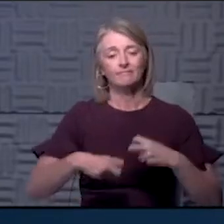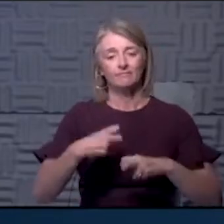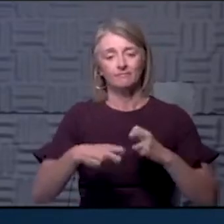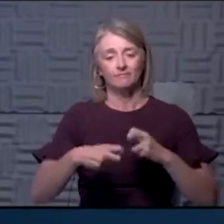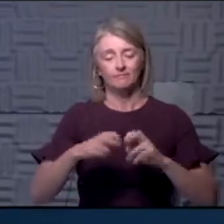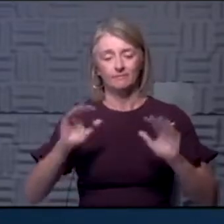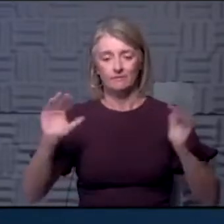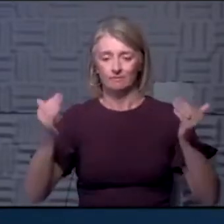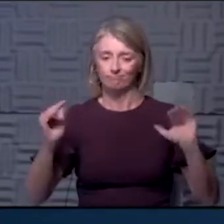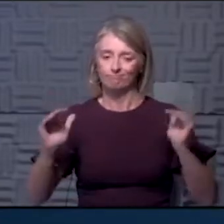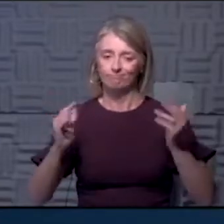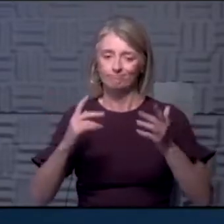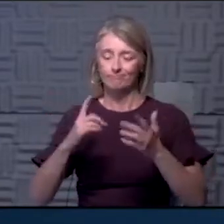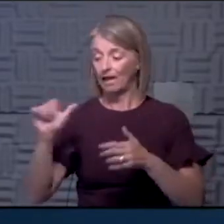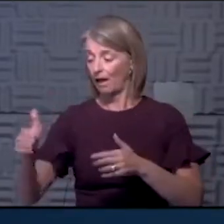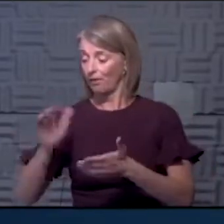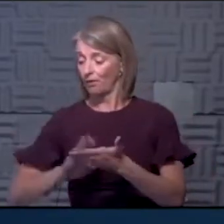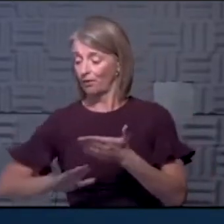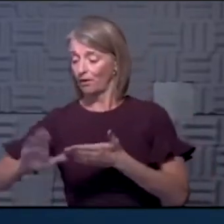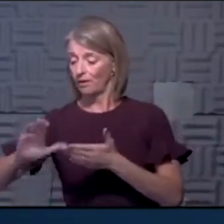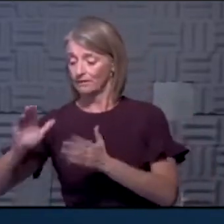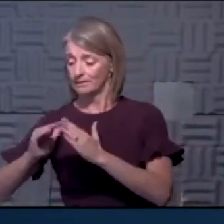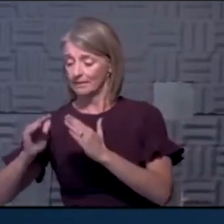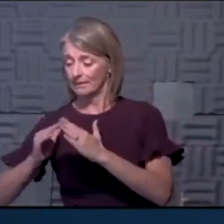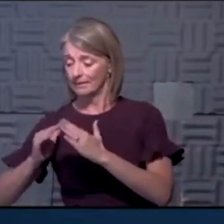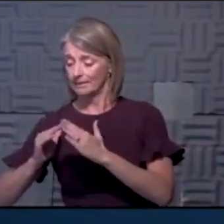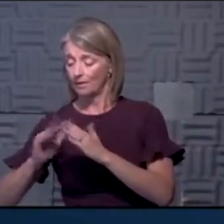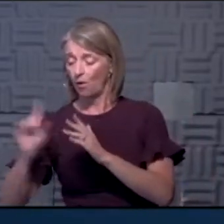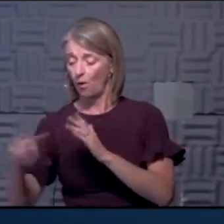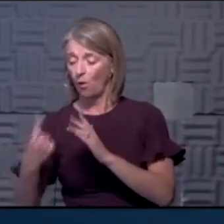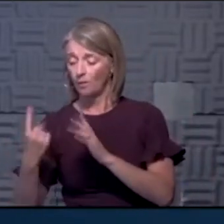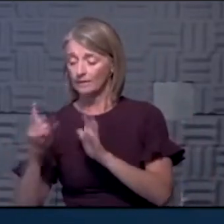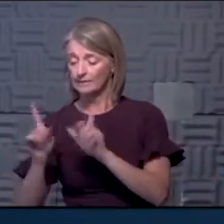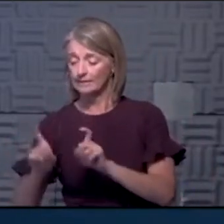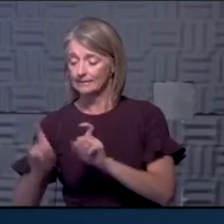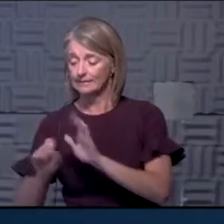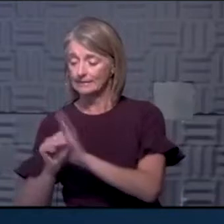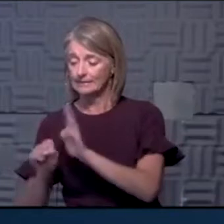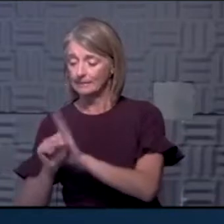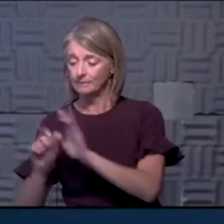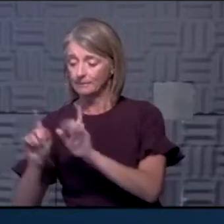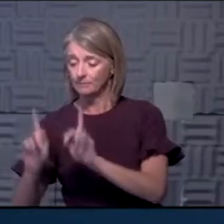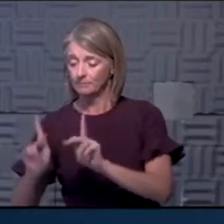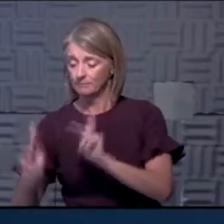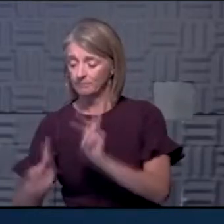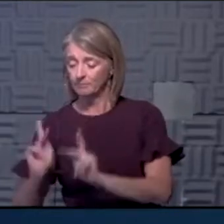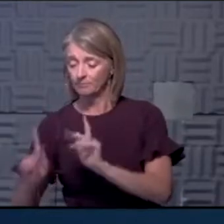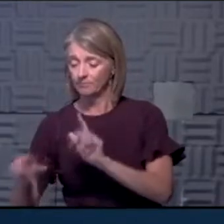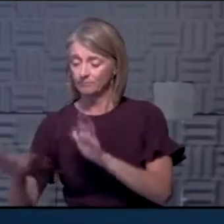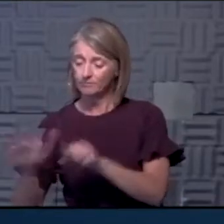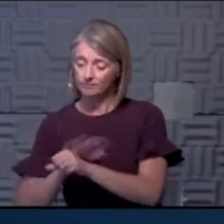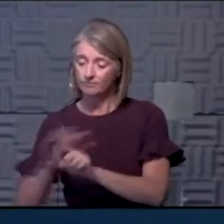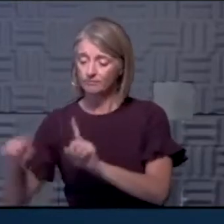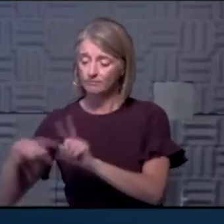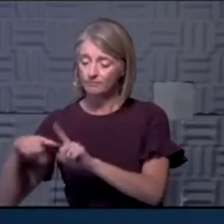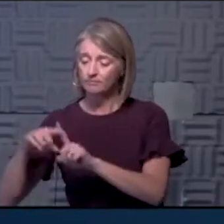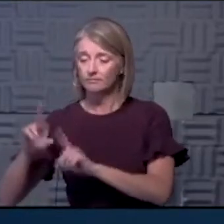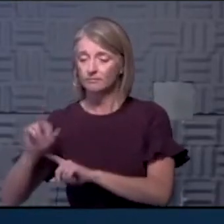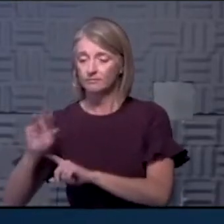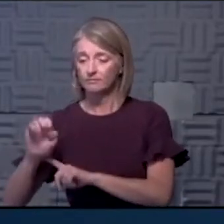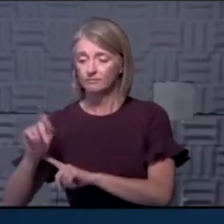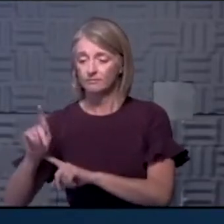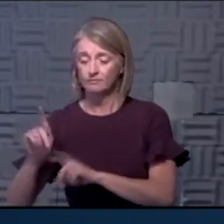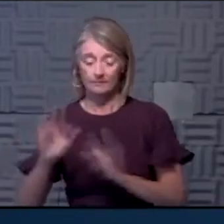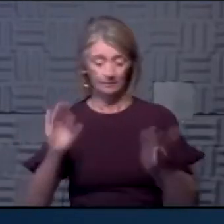compare maybe another college town that might be testing only symptomatic individuals that would have much higher positivity rates with the